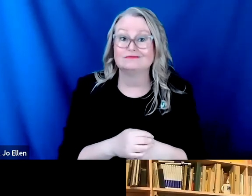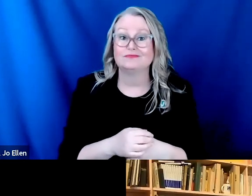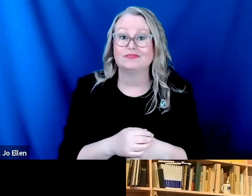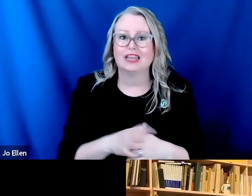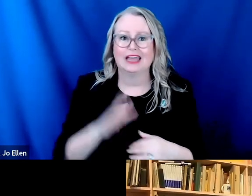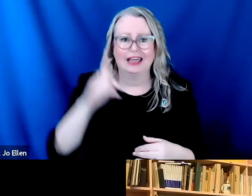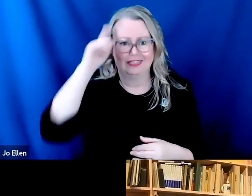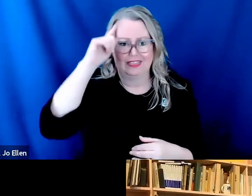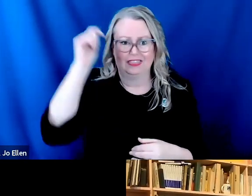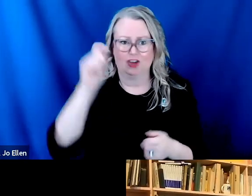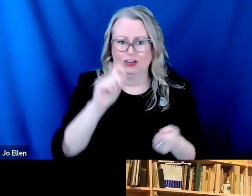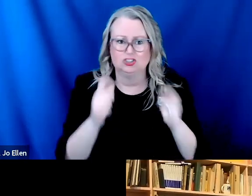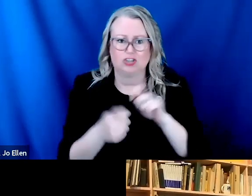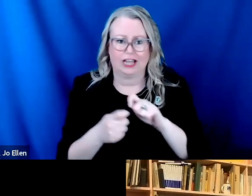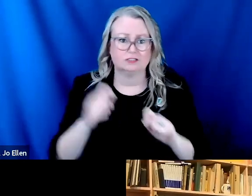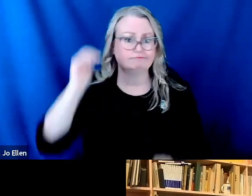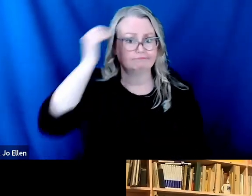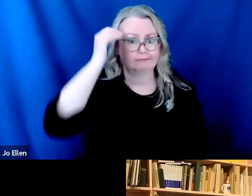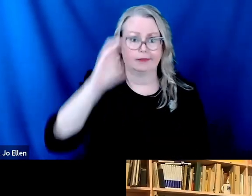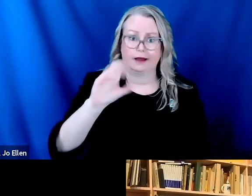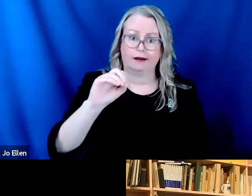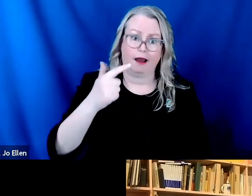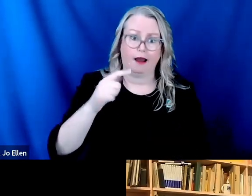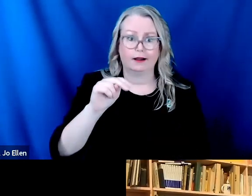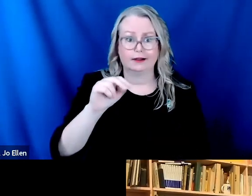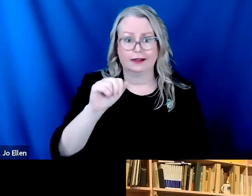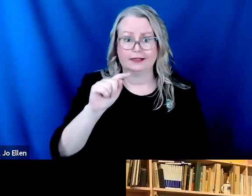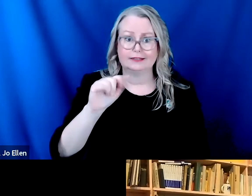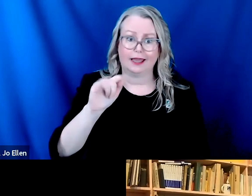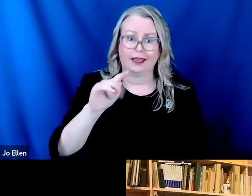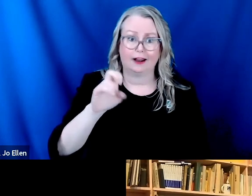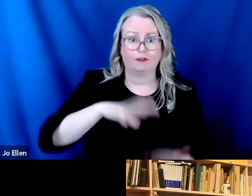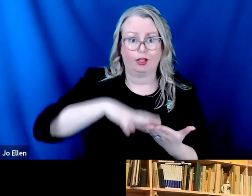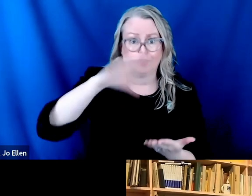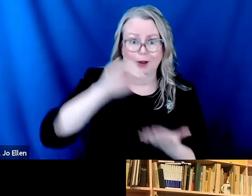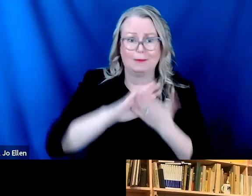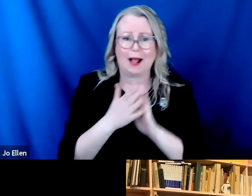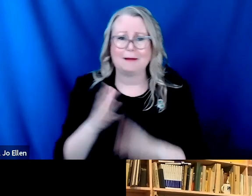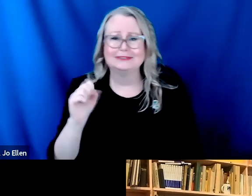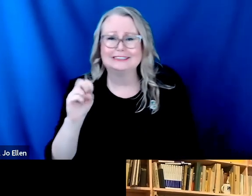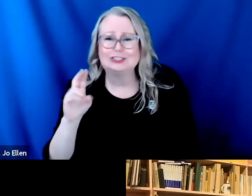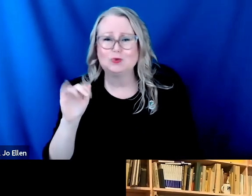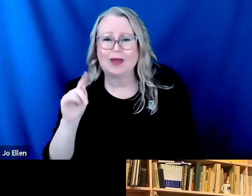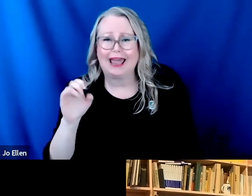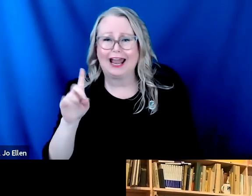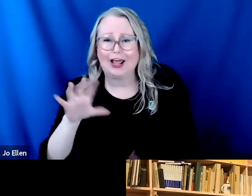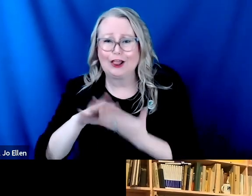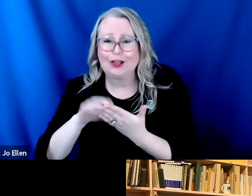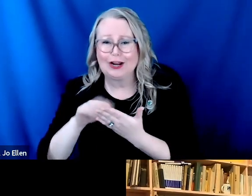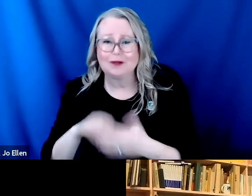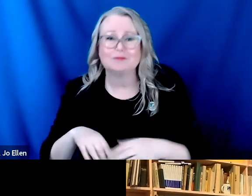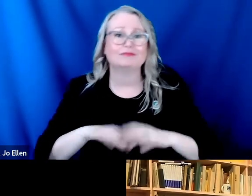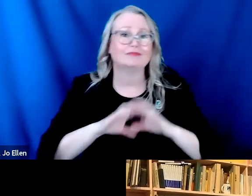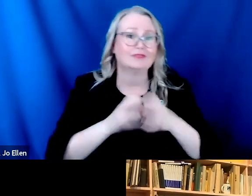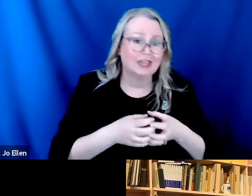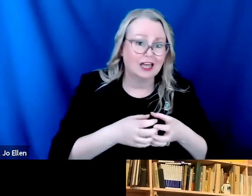from behaviorism to cognitivism and situated learning, conflicts over globalism and tribalism,